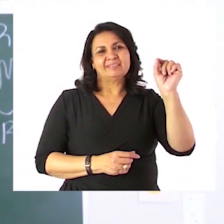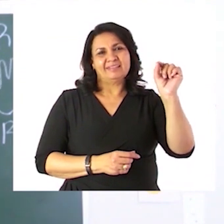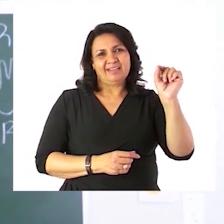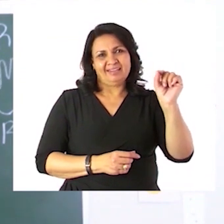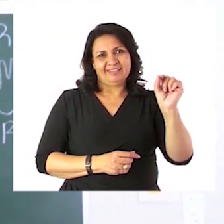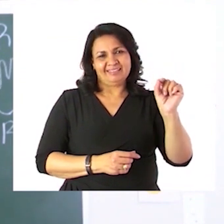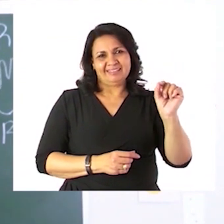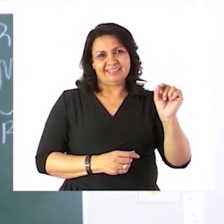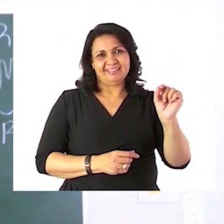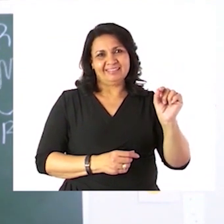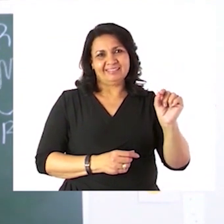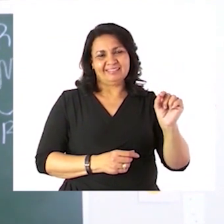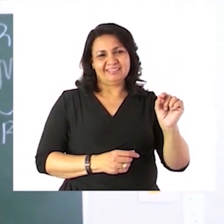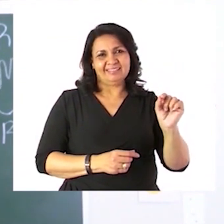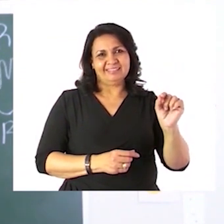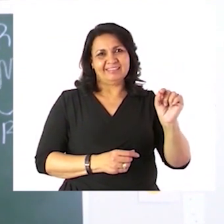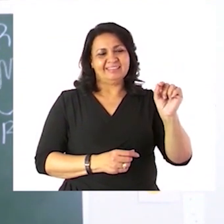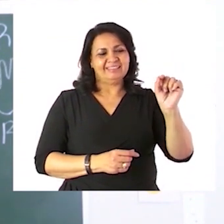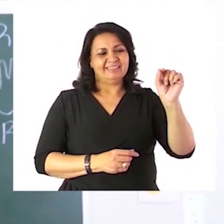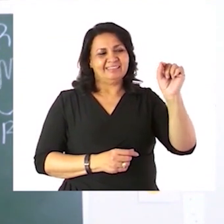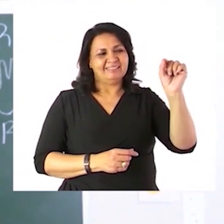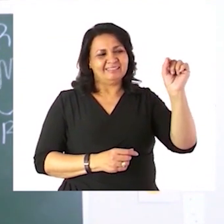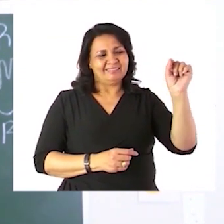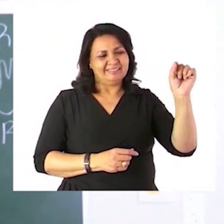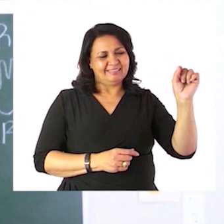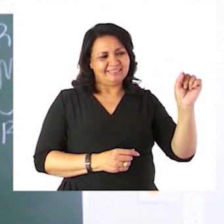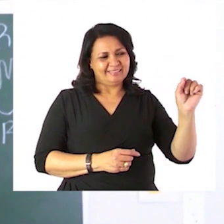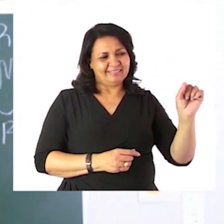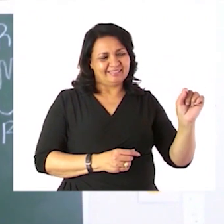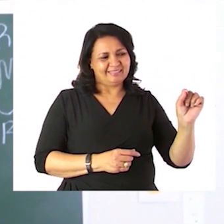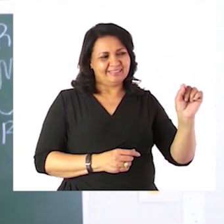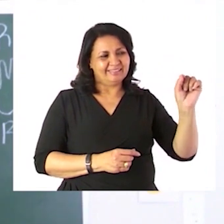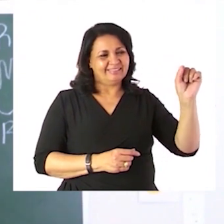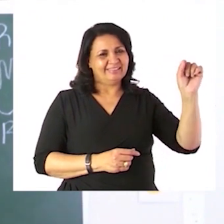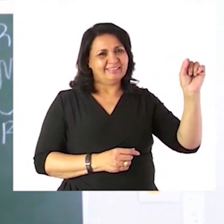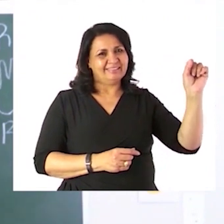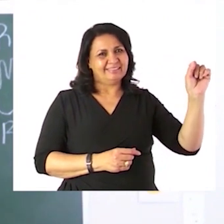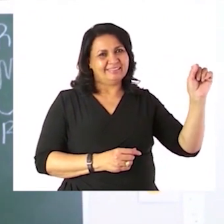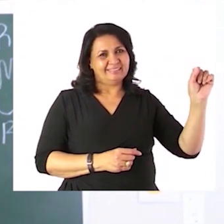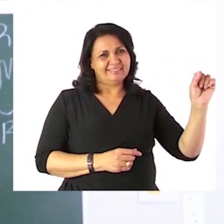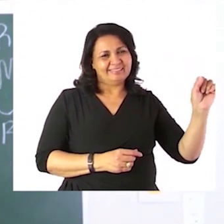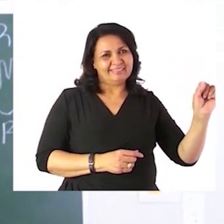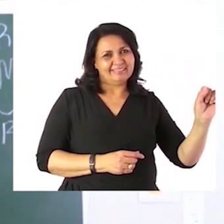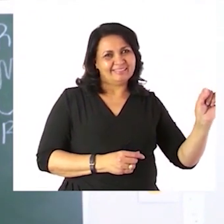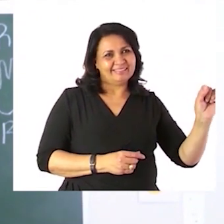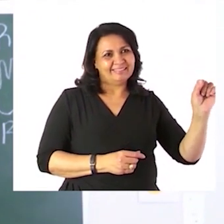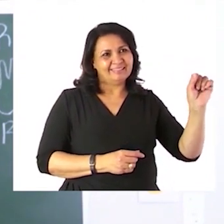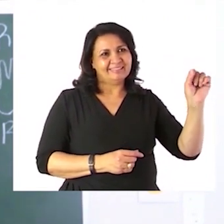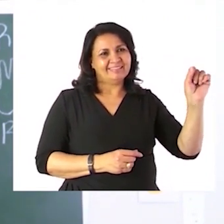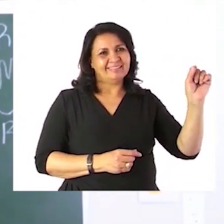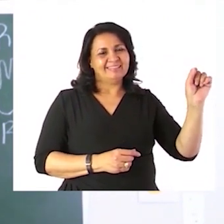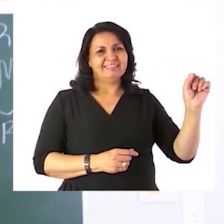the hand until you are done on to the end of this